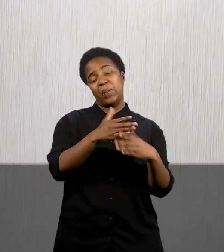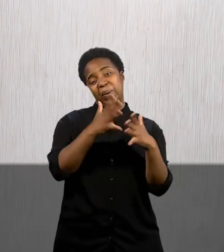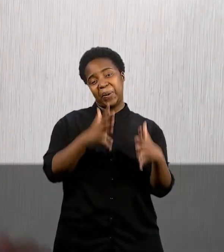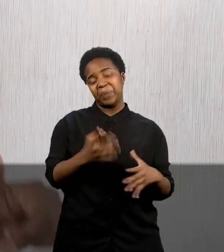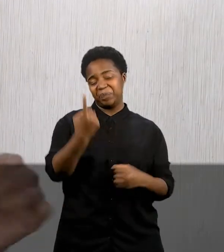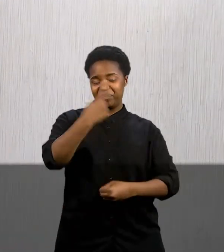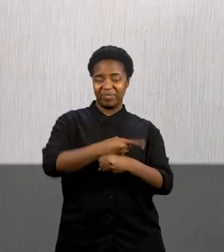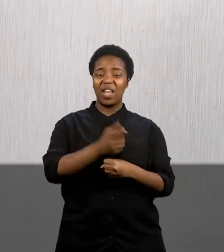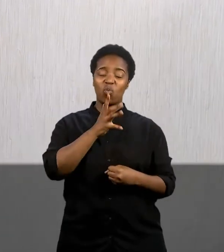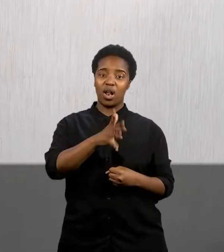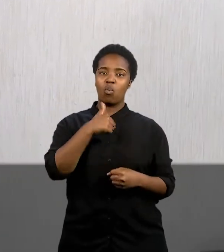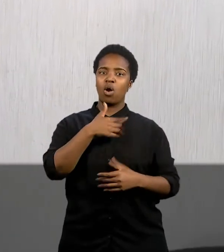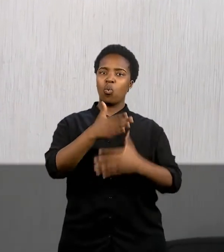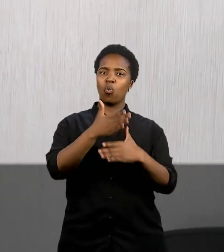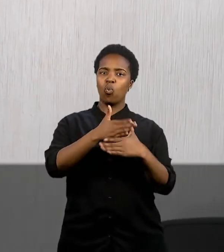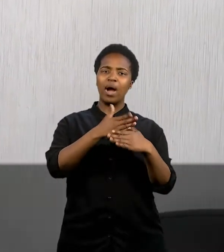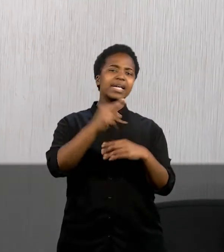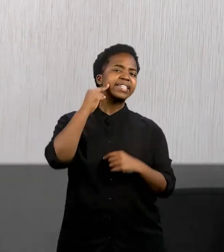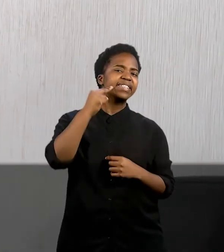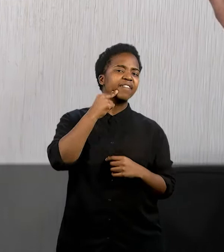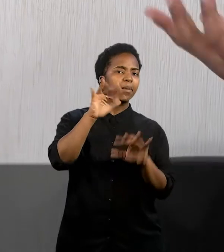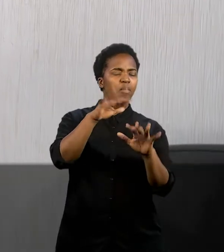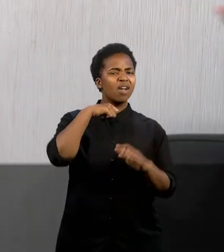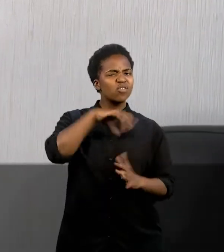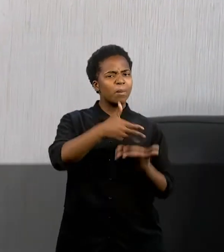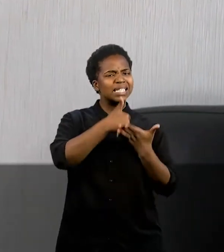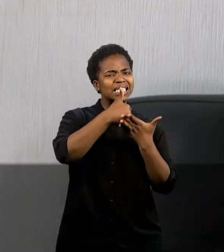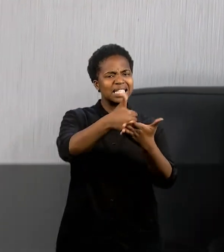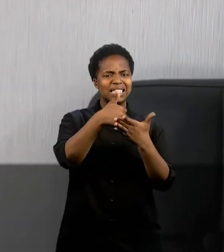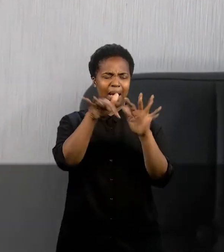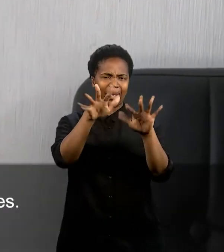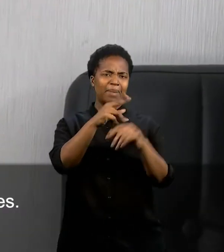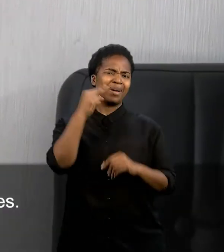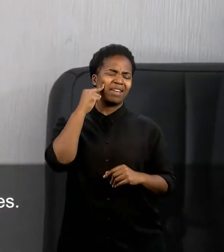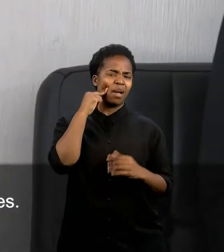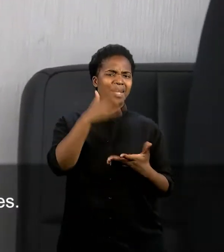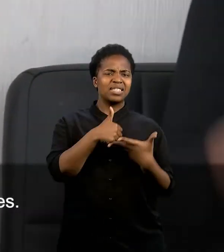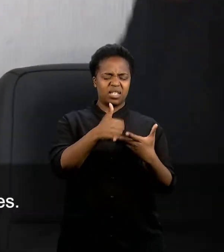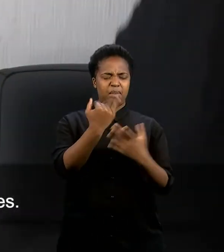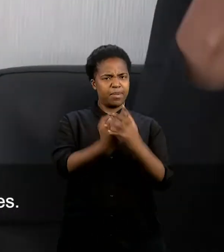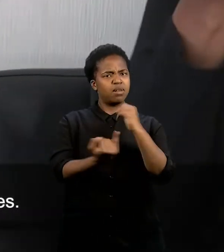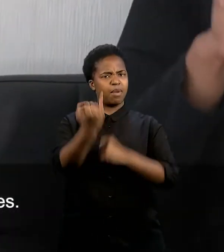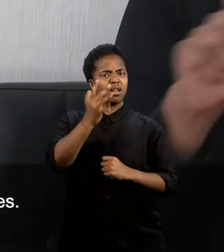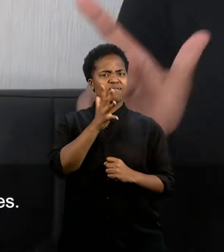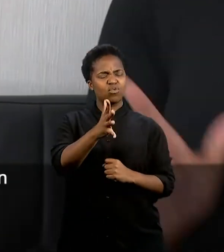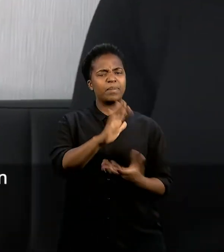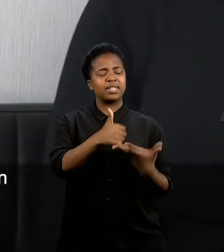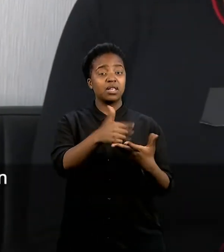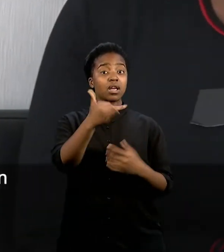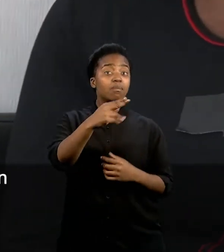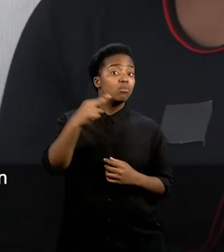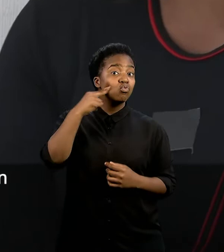yi-social worker. I want to work nabantu laba-deaf. Ngifuna ukubasiza abantu aba-deaf ukuthi bazimele.